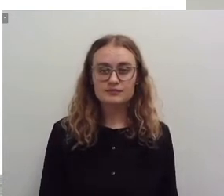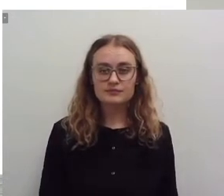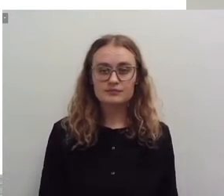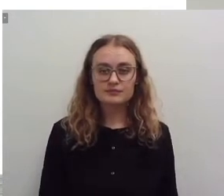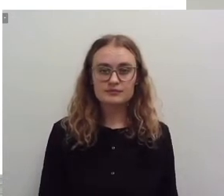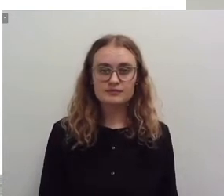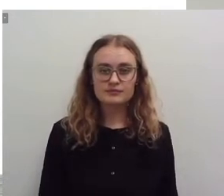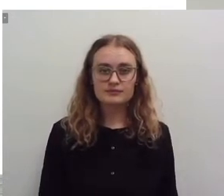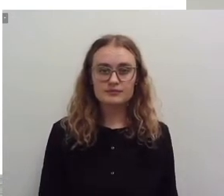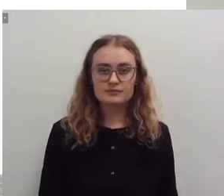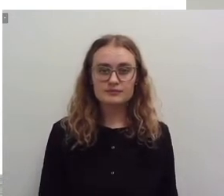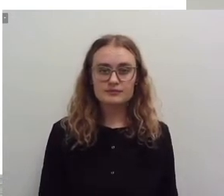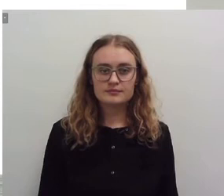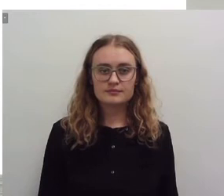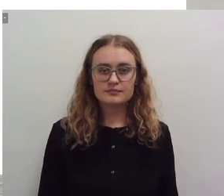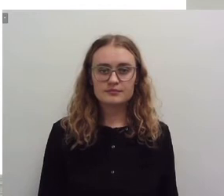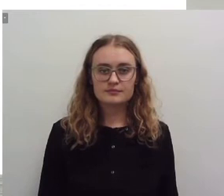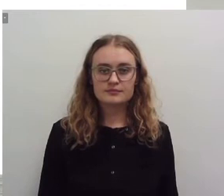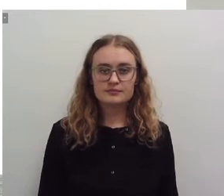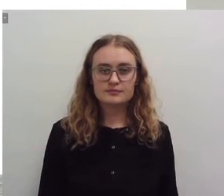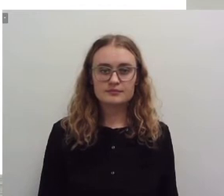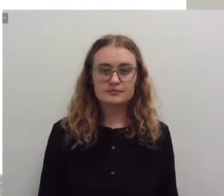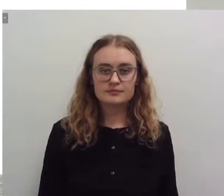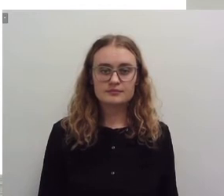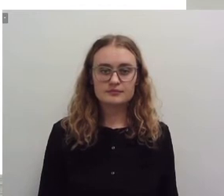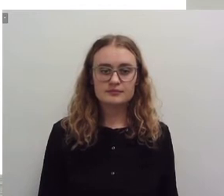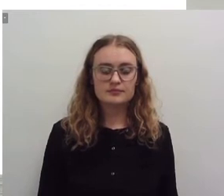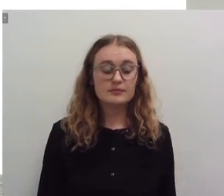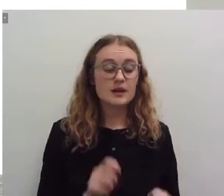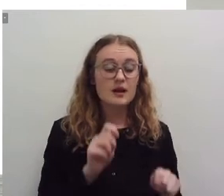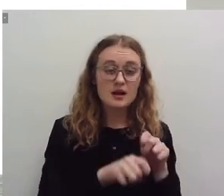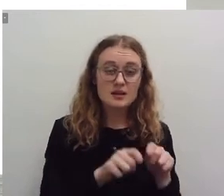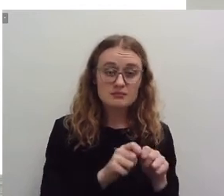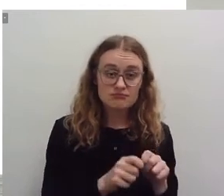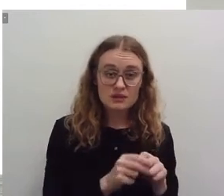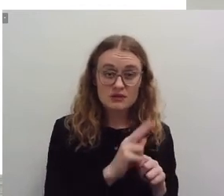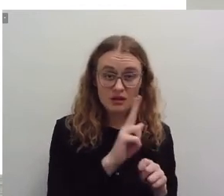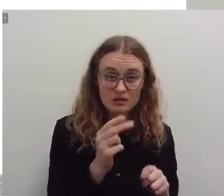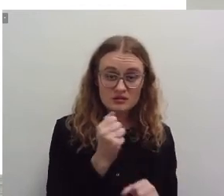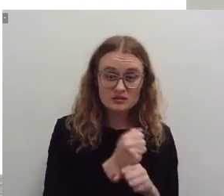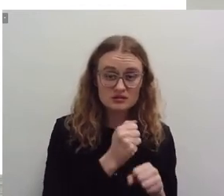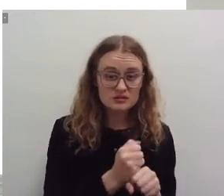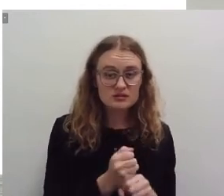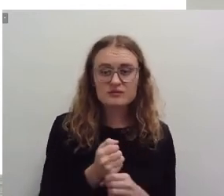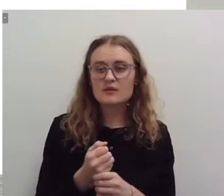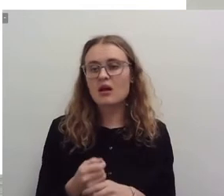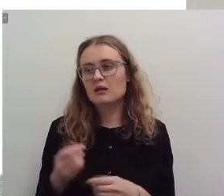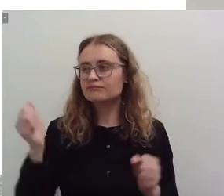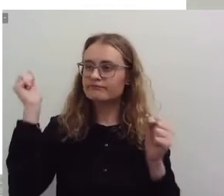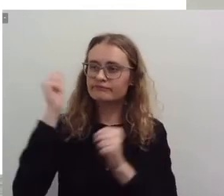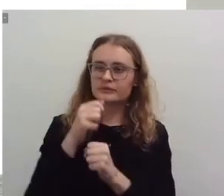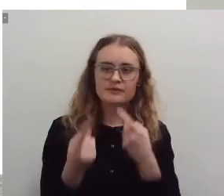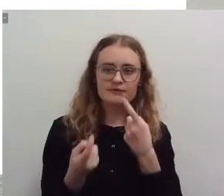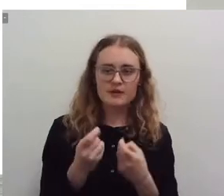experience is something that can be used and spread into many different themes. Before we